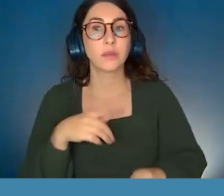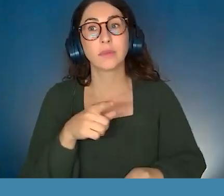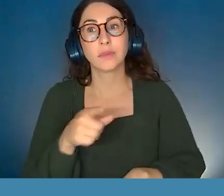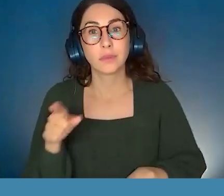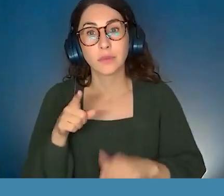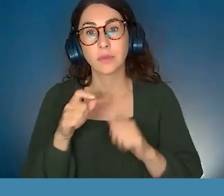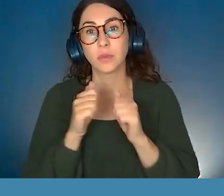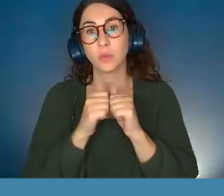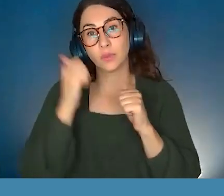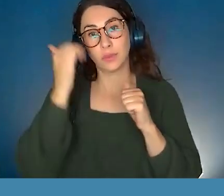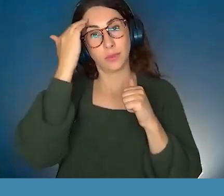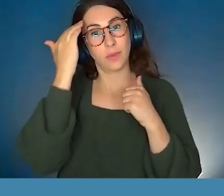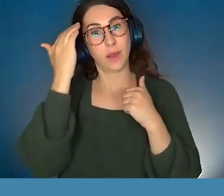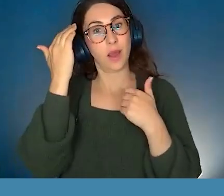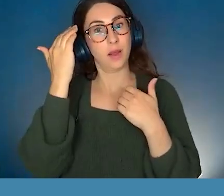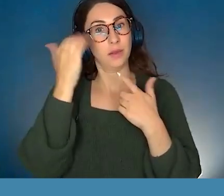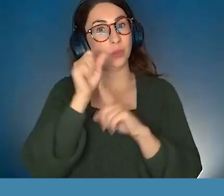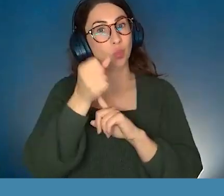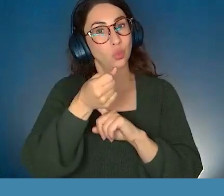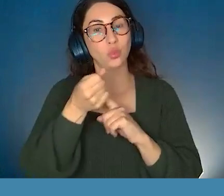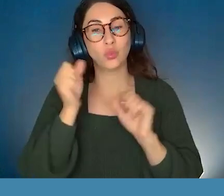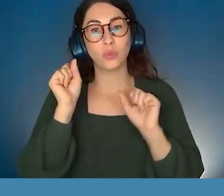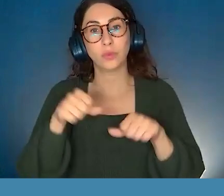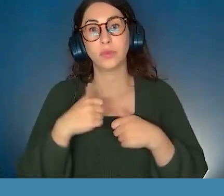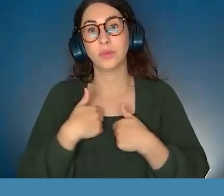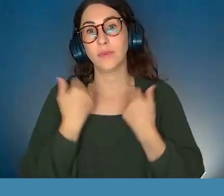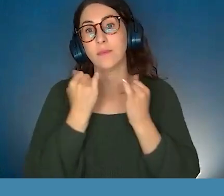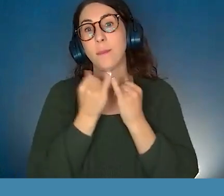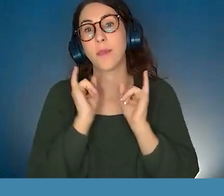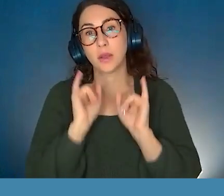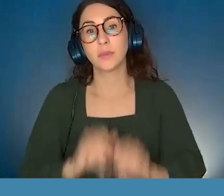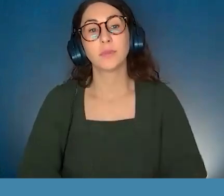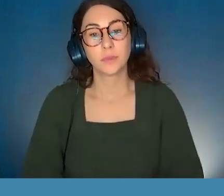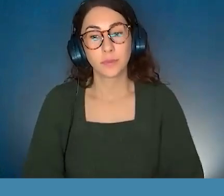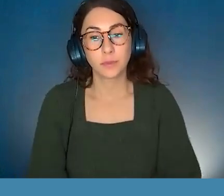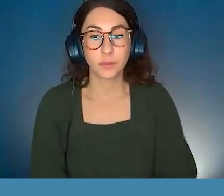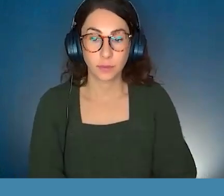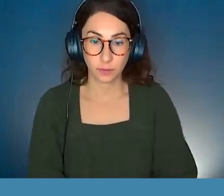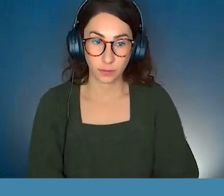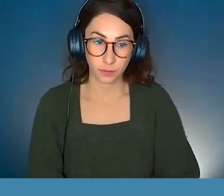illness may be able to live independently in their own apartment or residence.